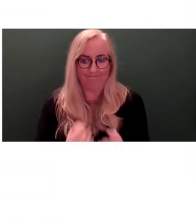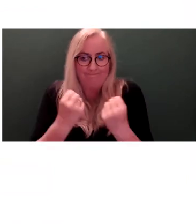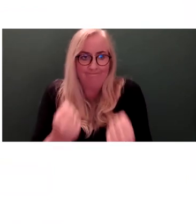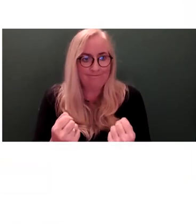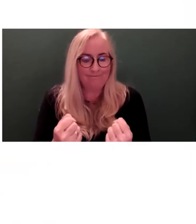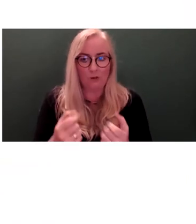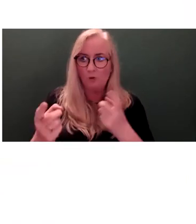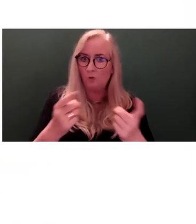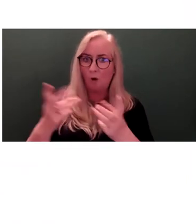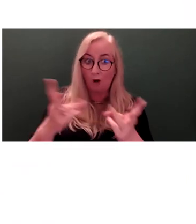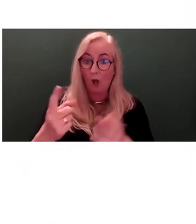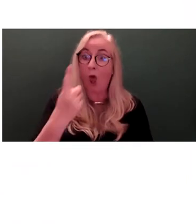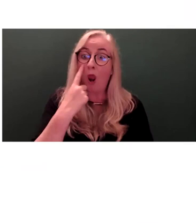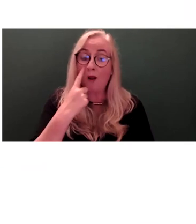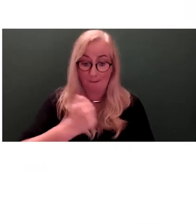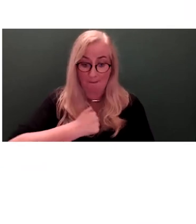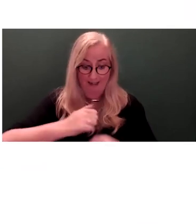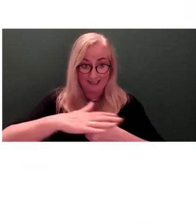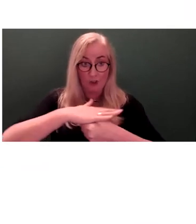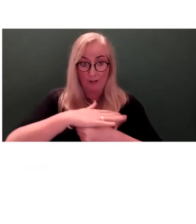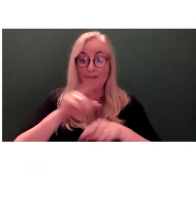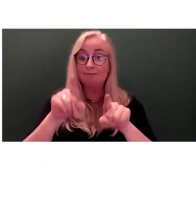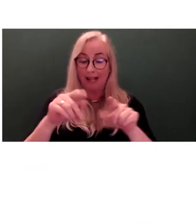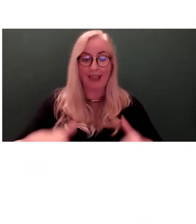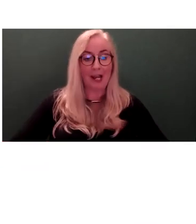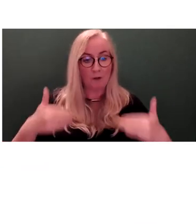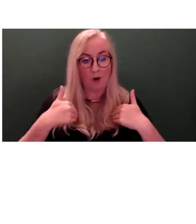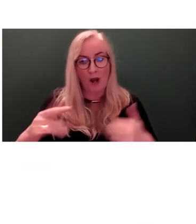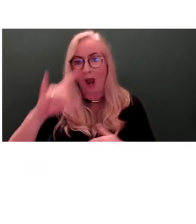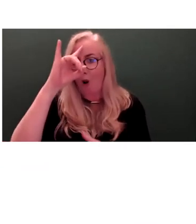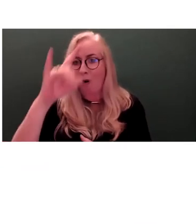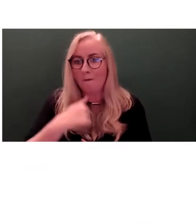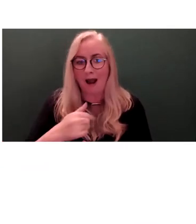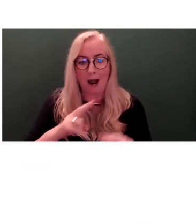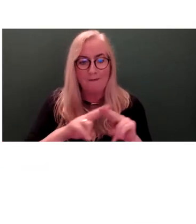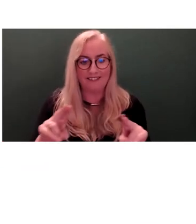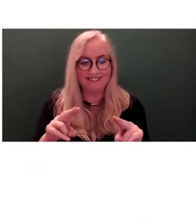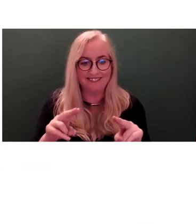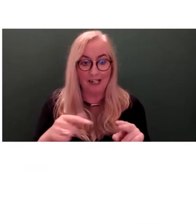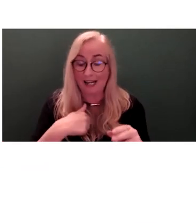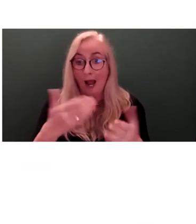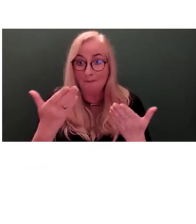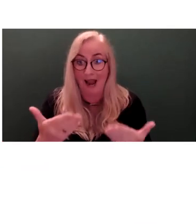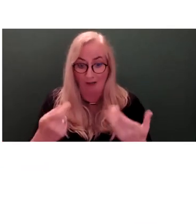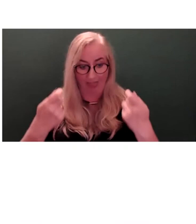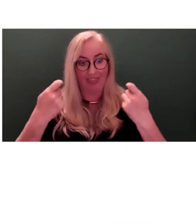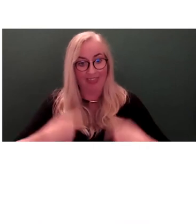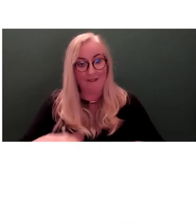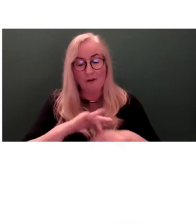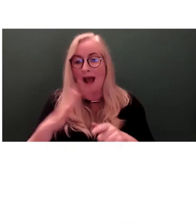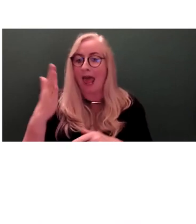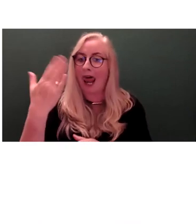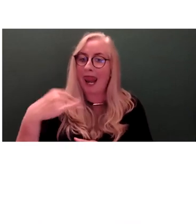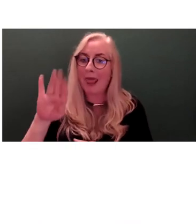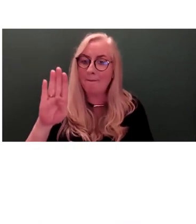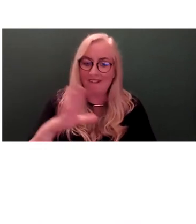jobs. Look at my situation. This morning, and I hope I'm not too grouchy with you all because I'm exhausted after my limb fitting. It's been so